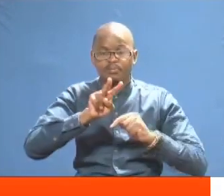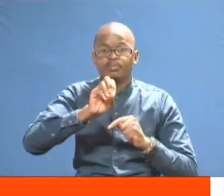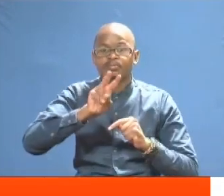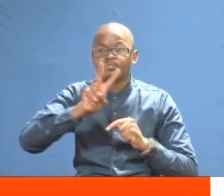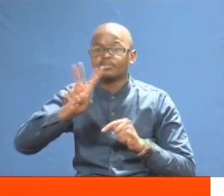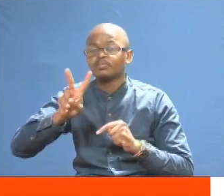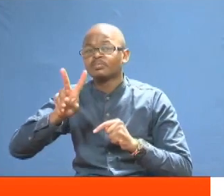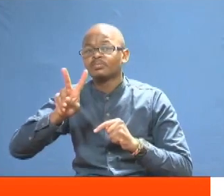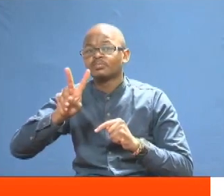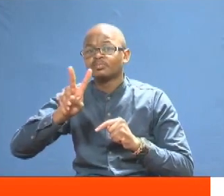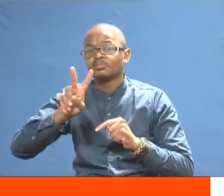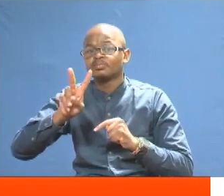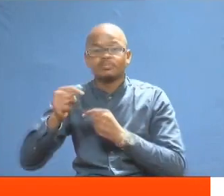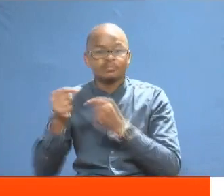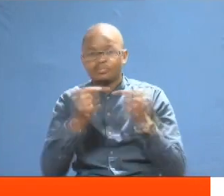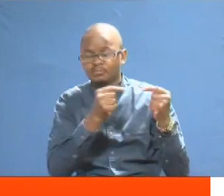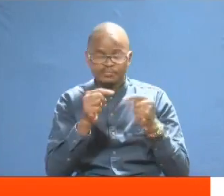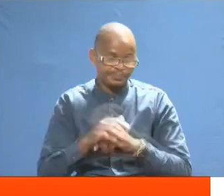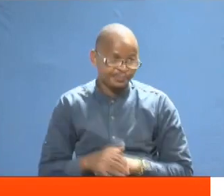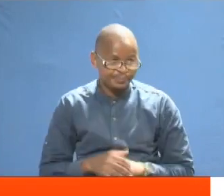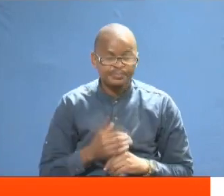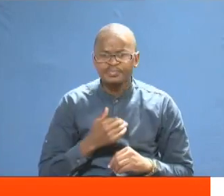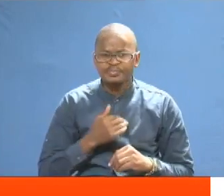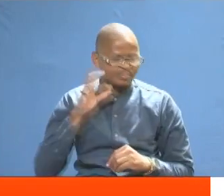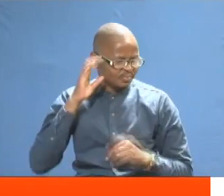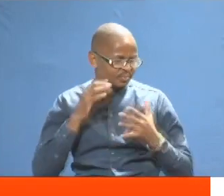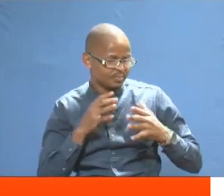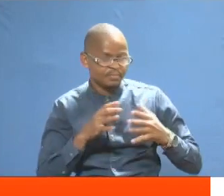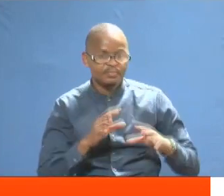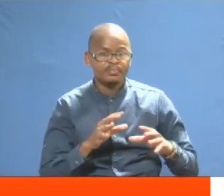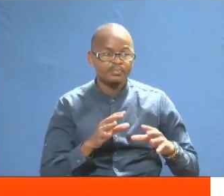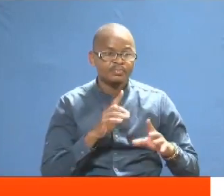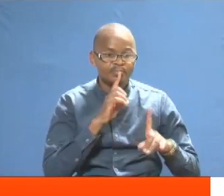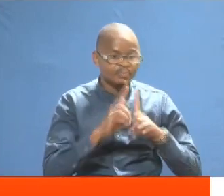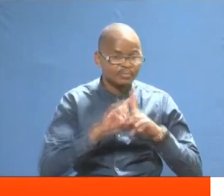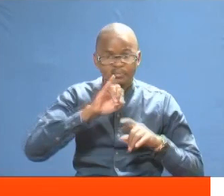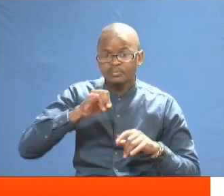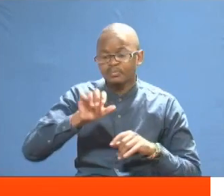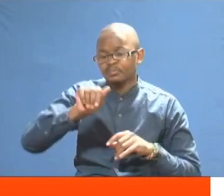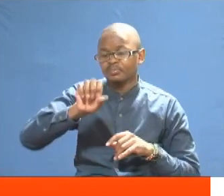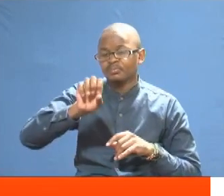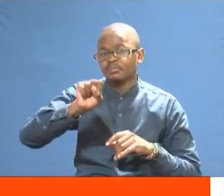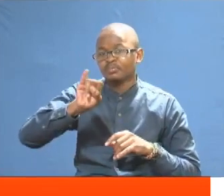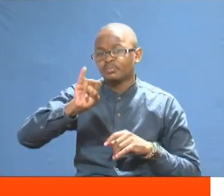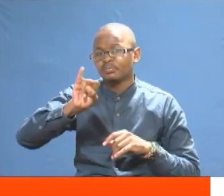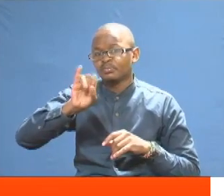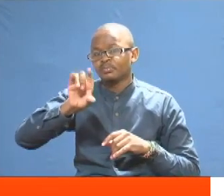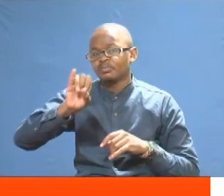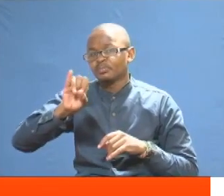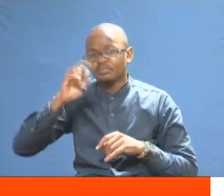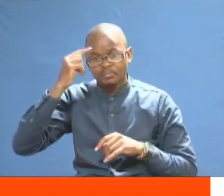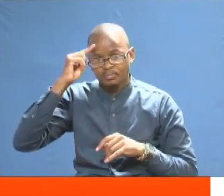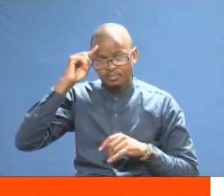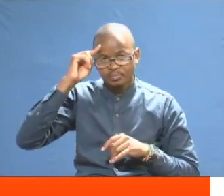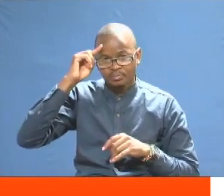2022 presidential race? I've had people talking about Jubilee Asili Center. I